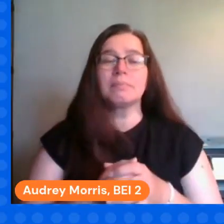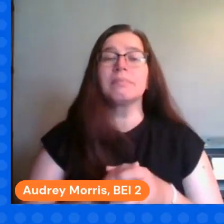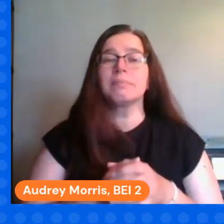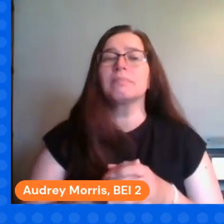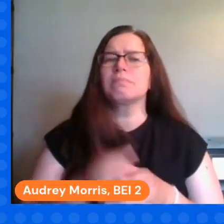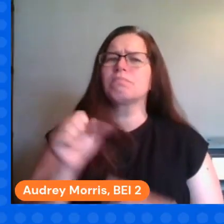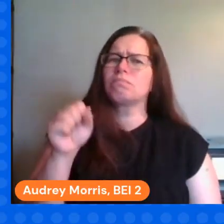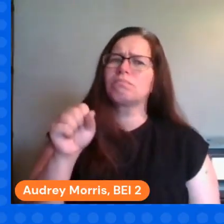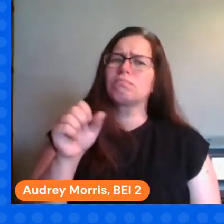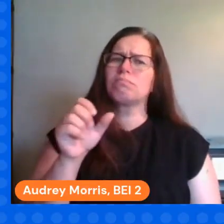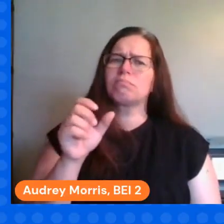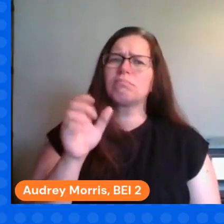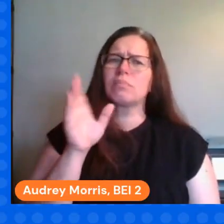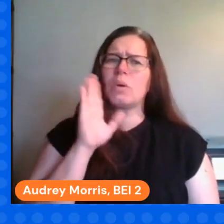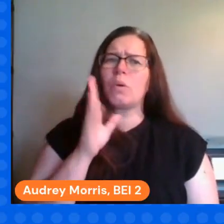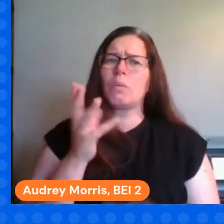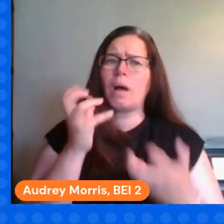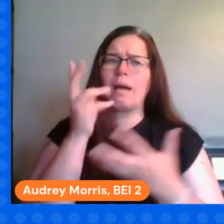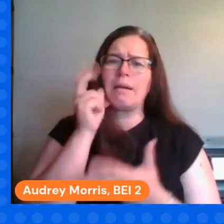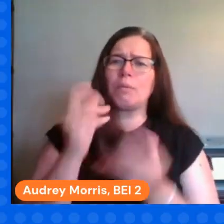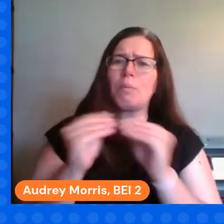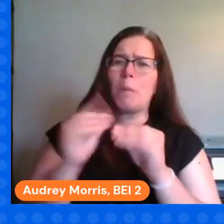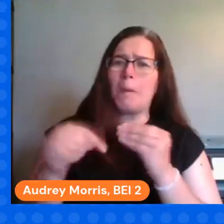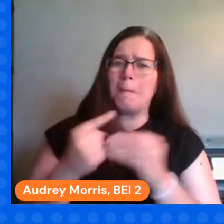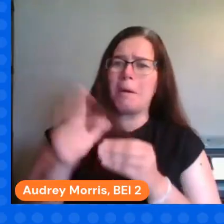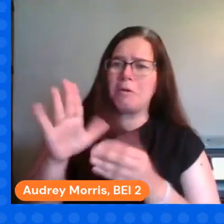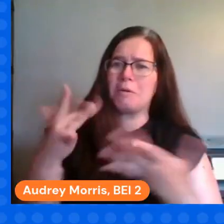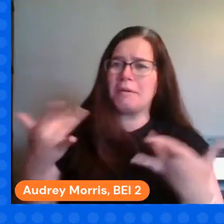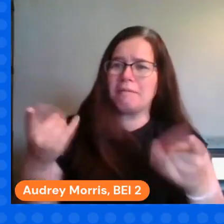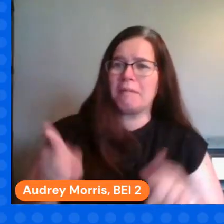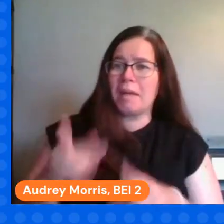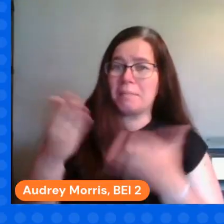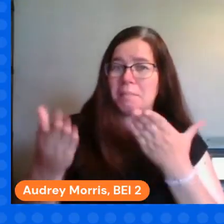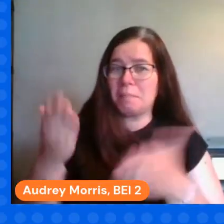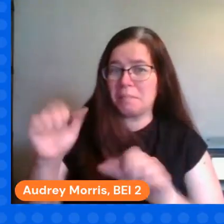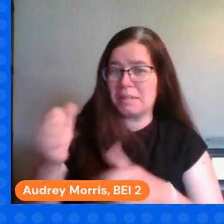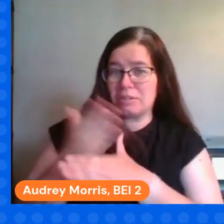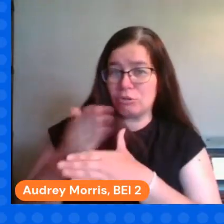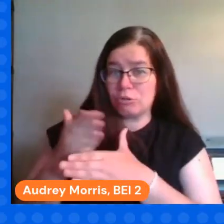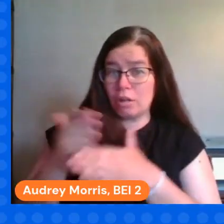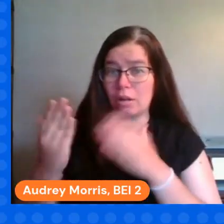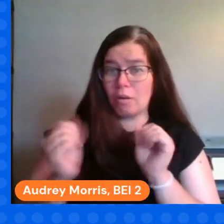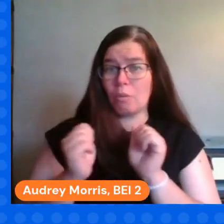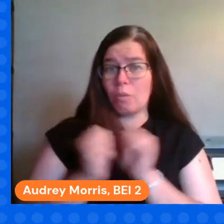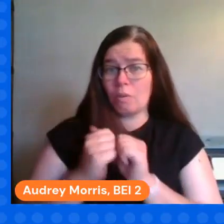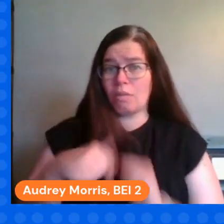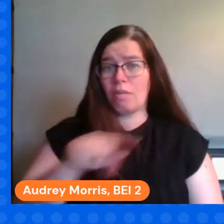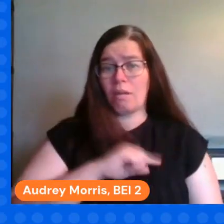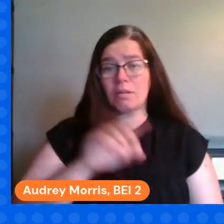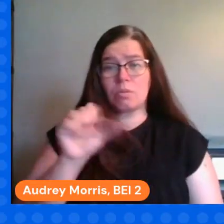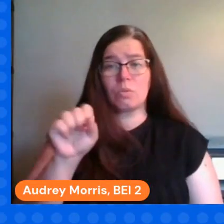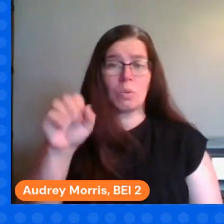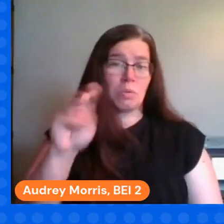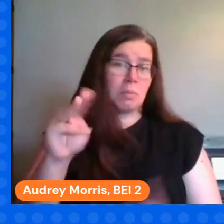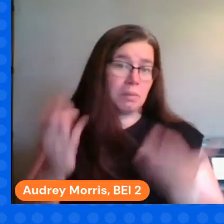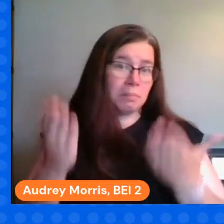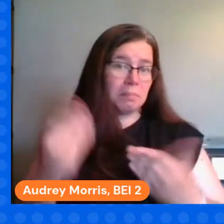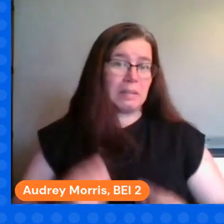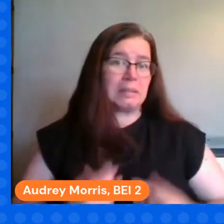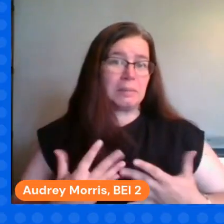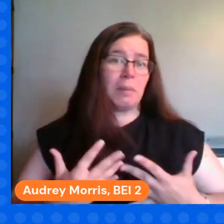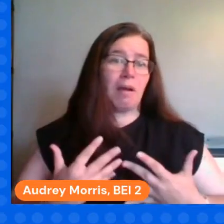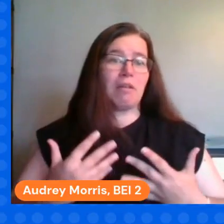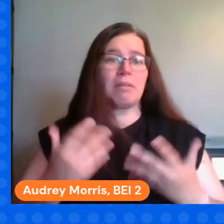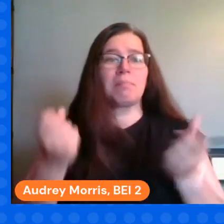more about that event. I don't know if you can share with us or on social media. I'm sure it would be like inspiring to many people in the